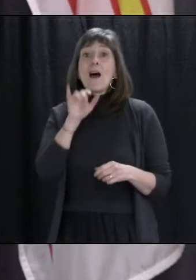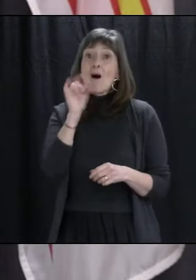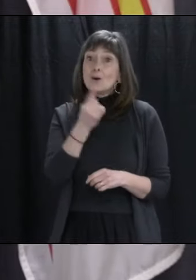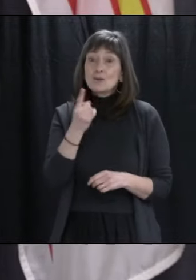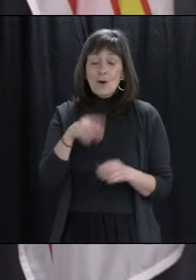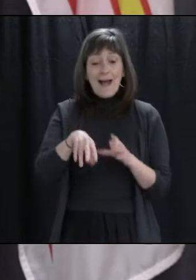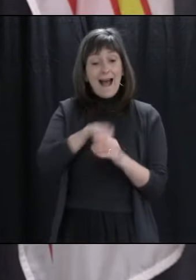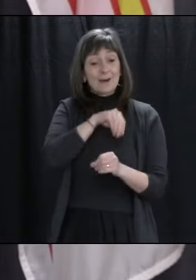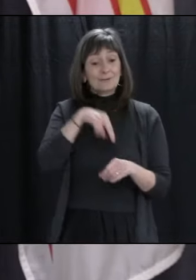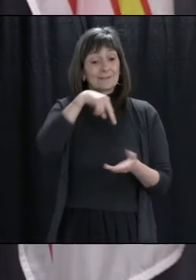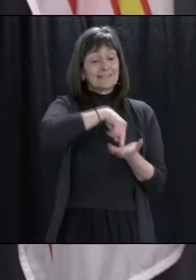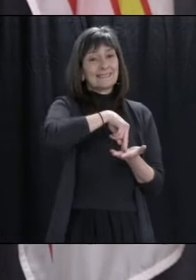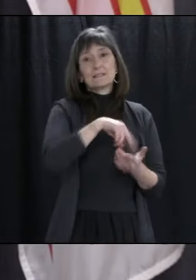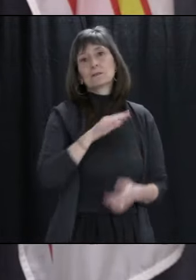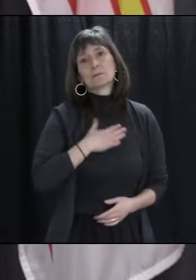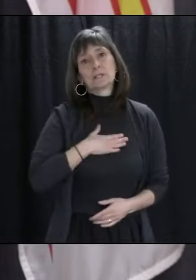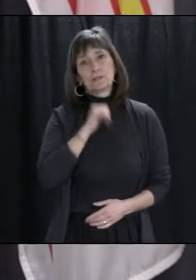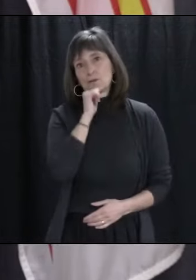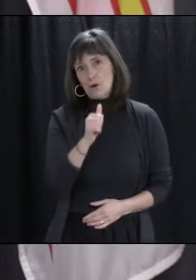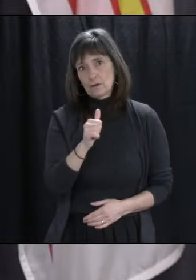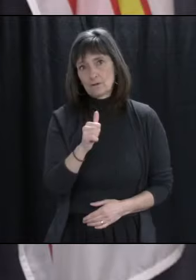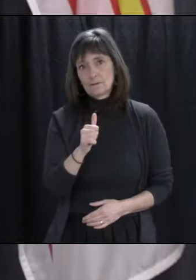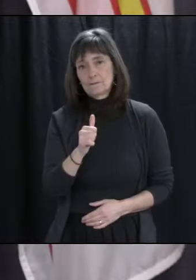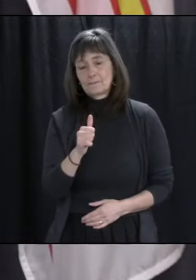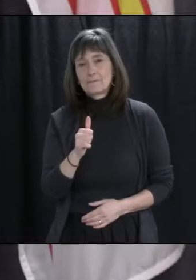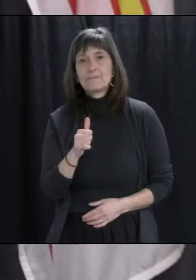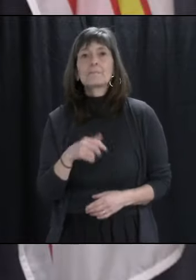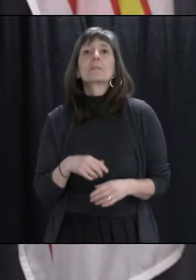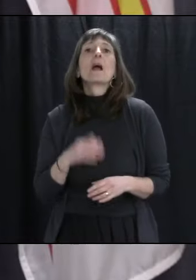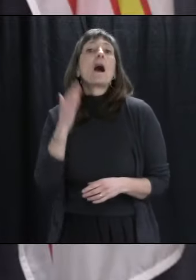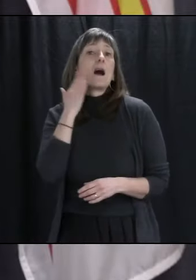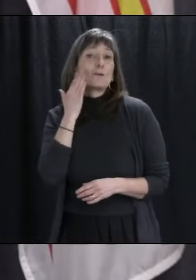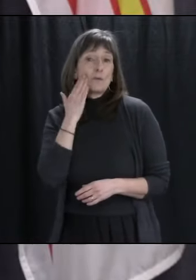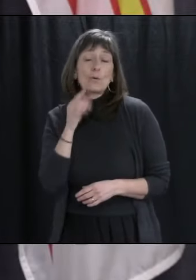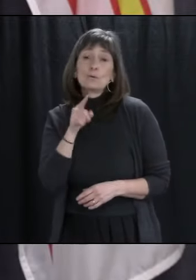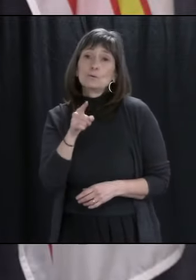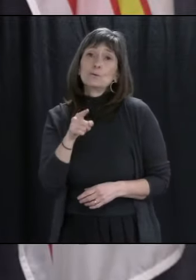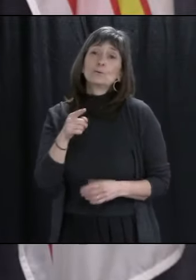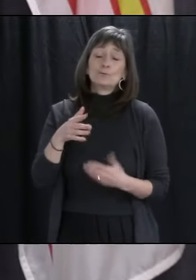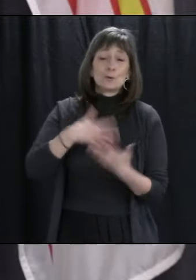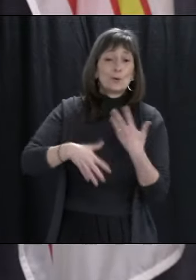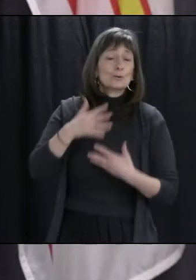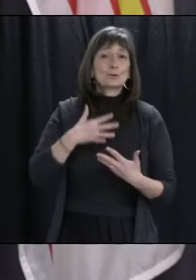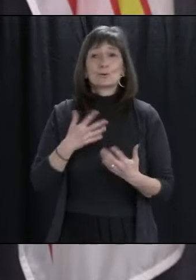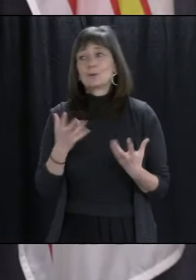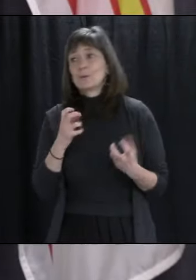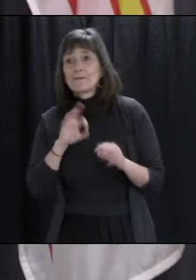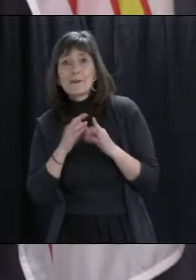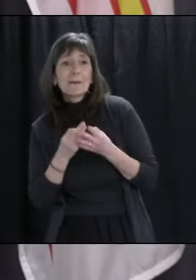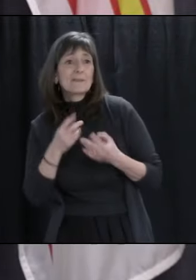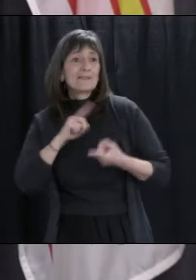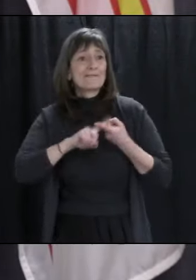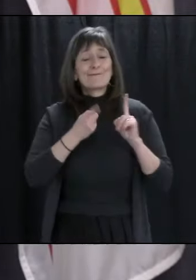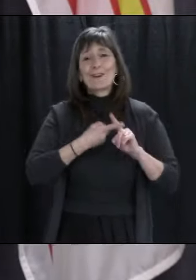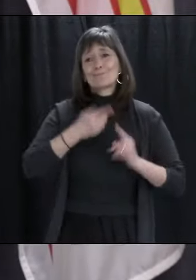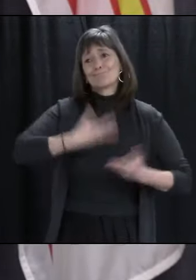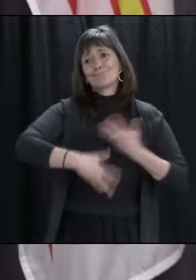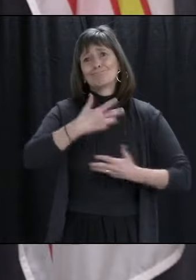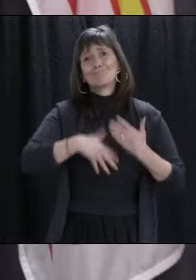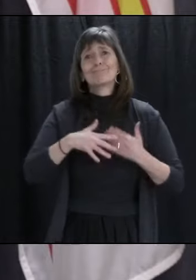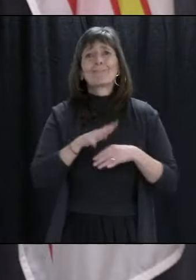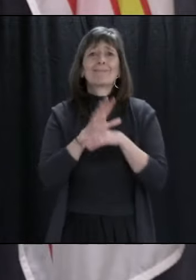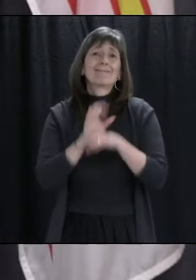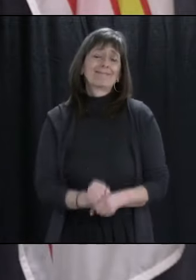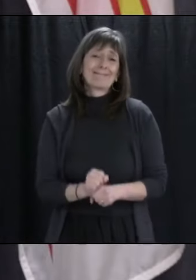and Labradorians are quite social on the whole, and for many of us, it has been a number of weeks since we have last seen our family and friends and